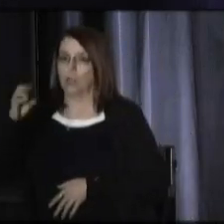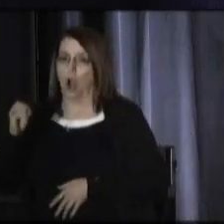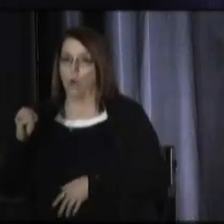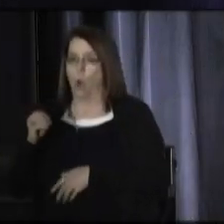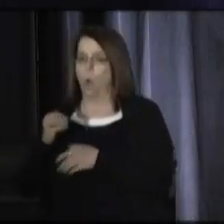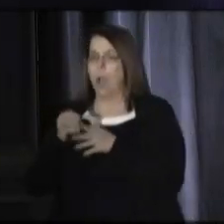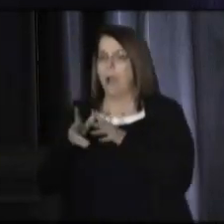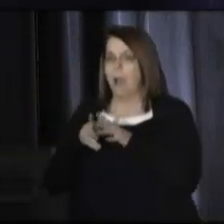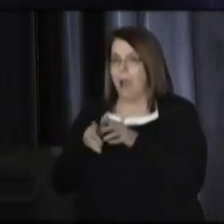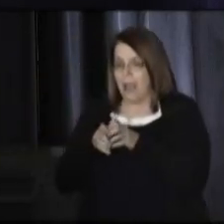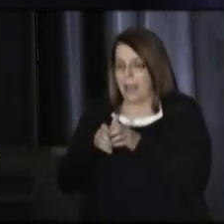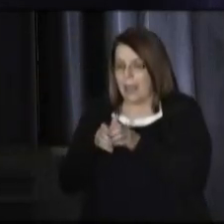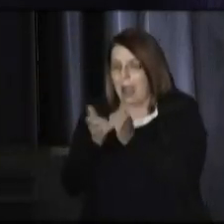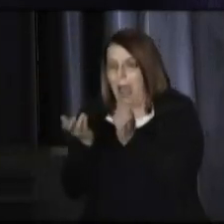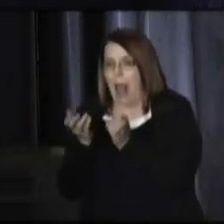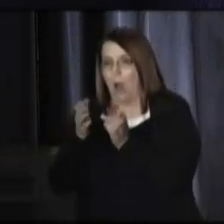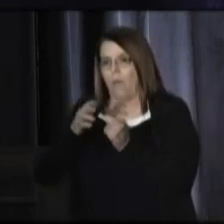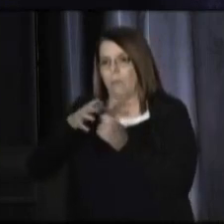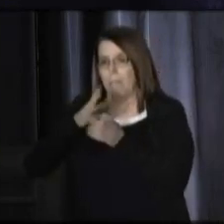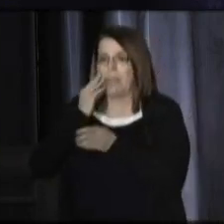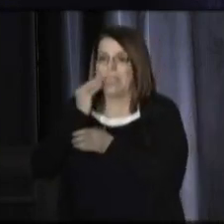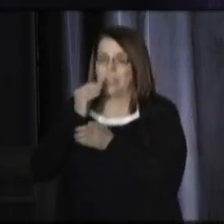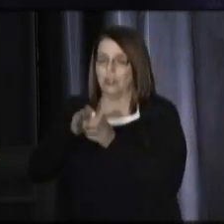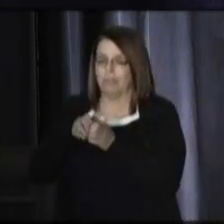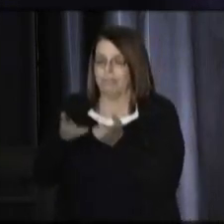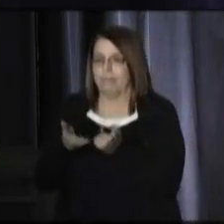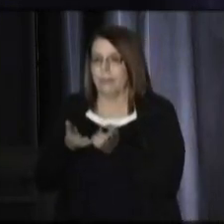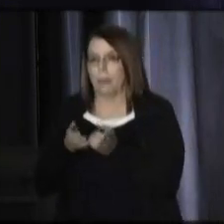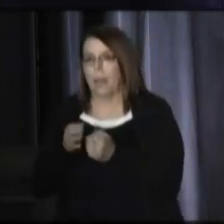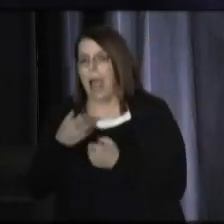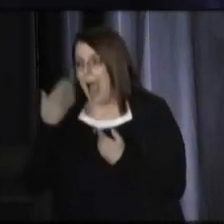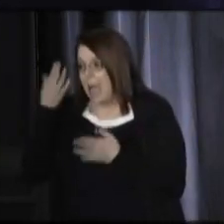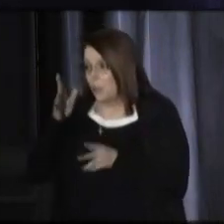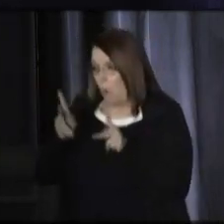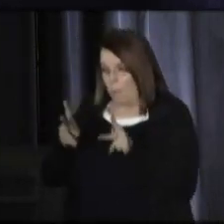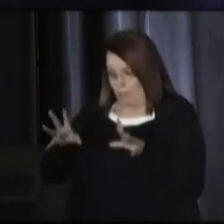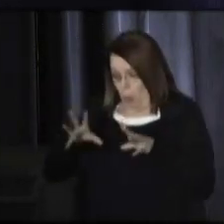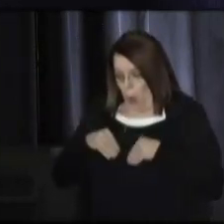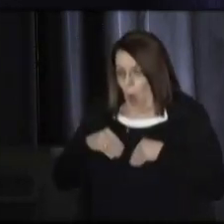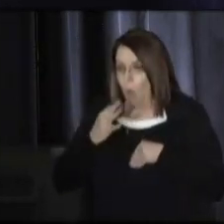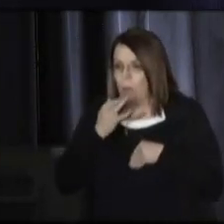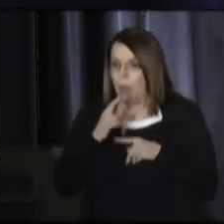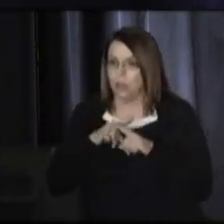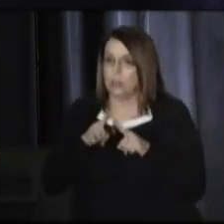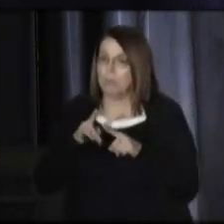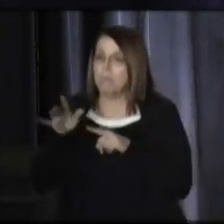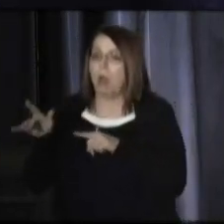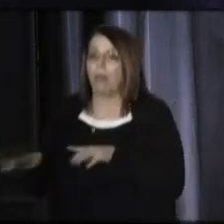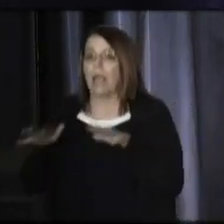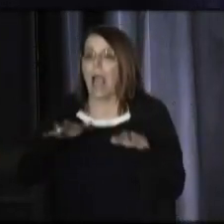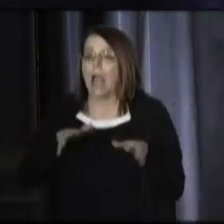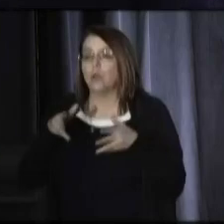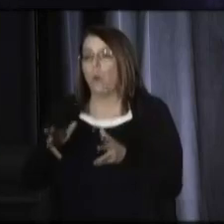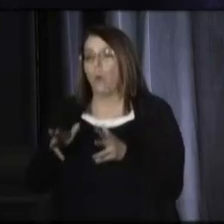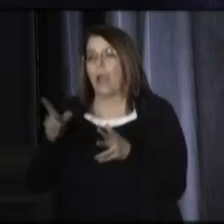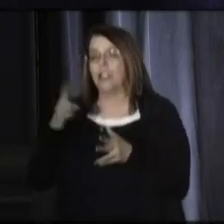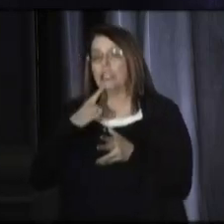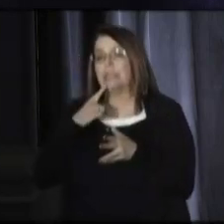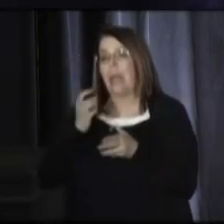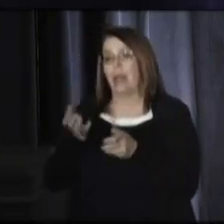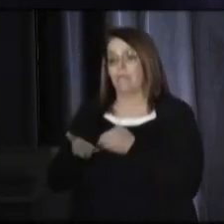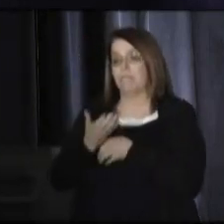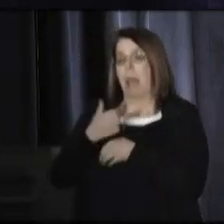are you doing? As in, stop doing that and go inside before I sandal you. Momo said that pink was her color. My